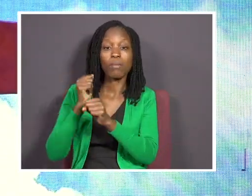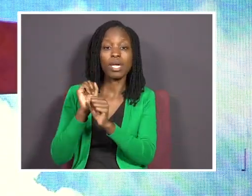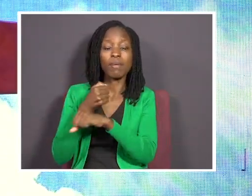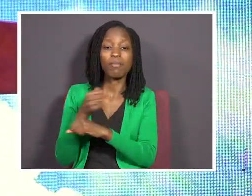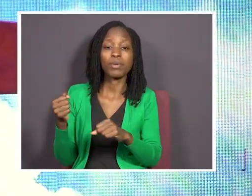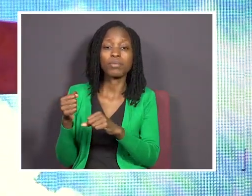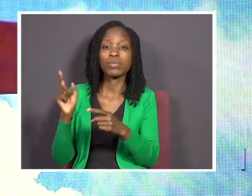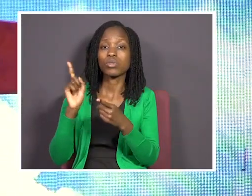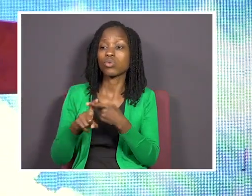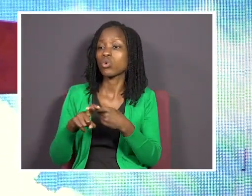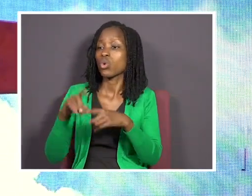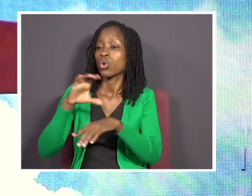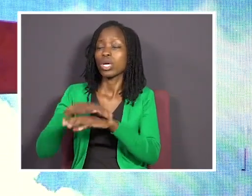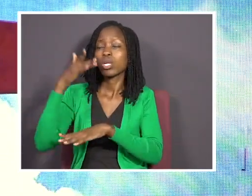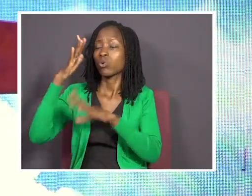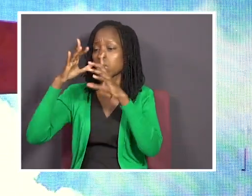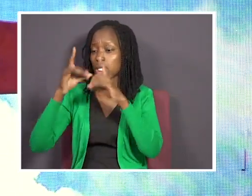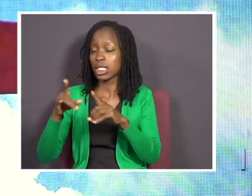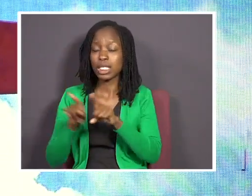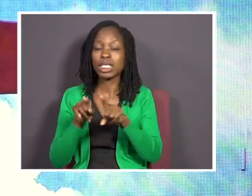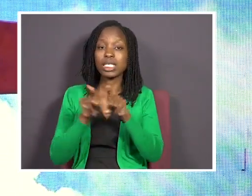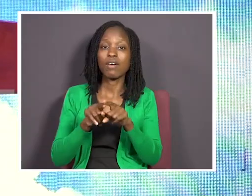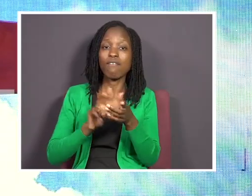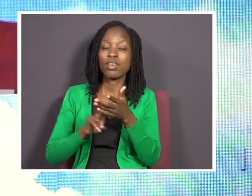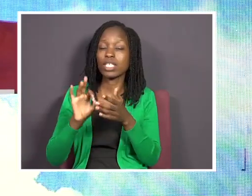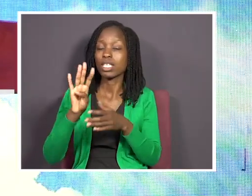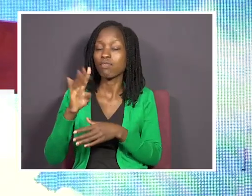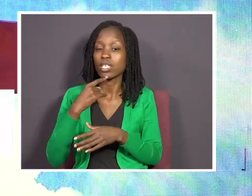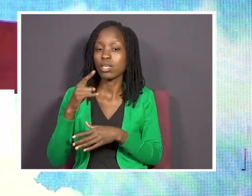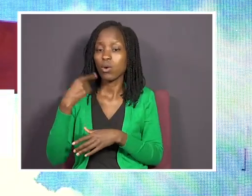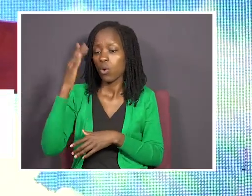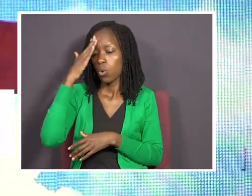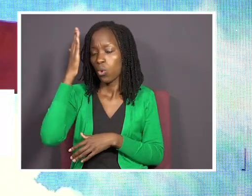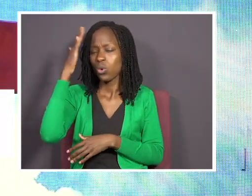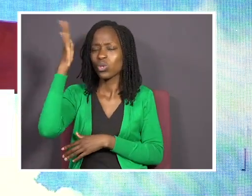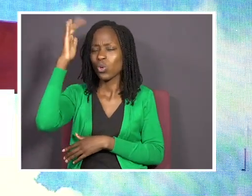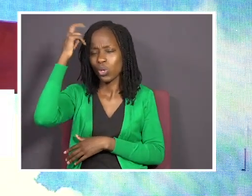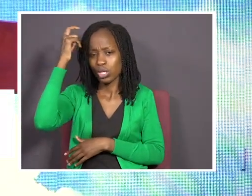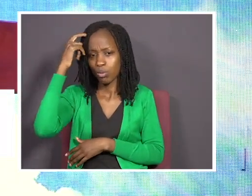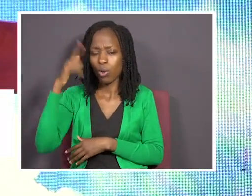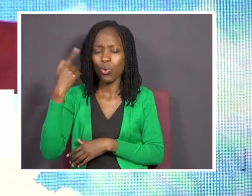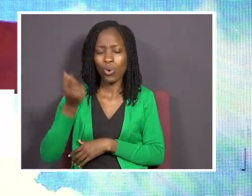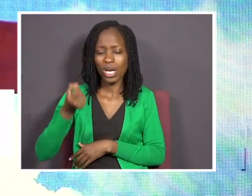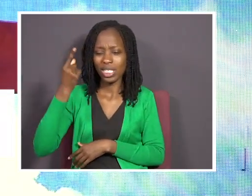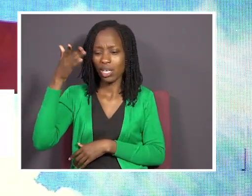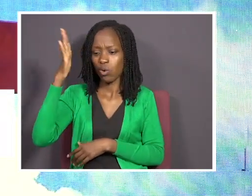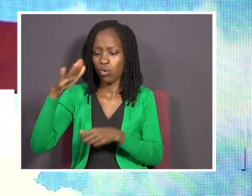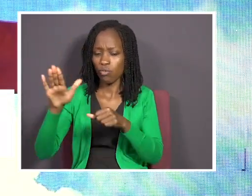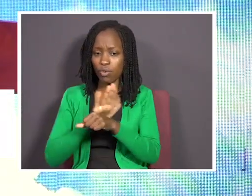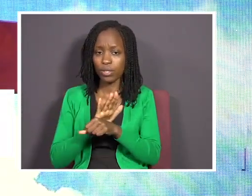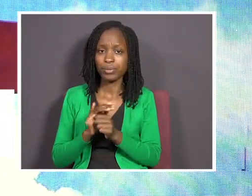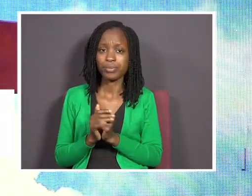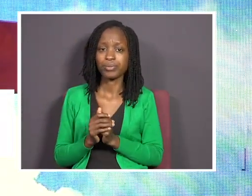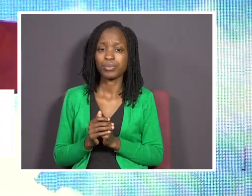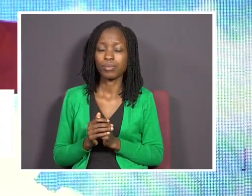We cannot be able to trace them. Verse 34, he says, "Who has known the mind of God?" Who has comprehended God fully? It